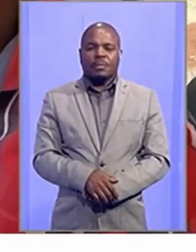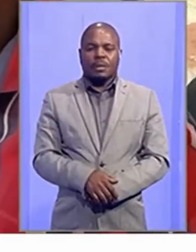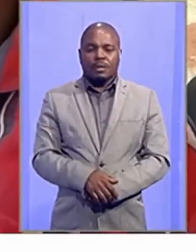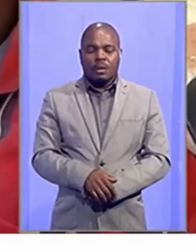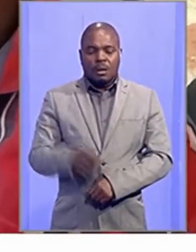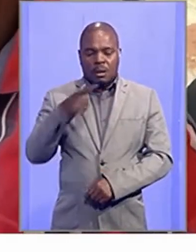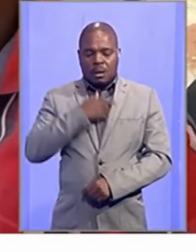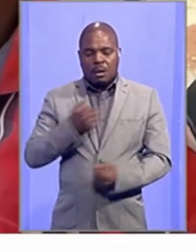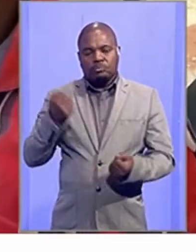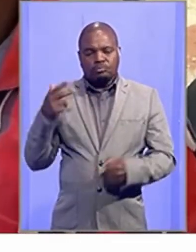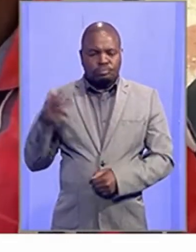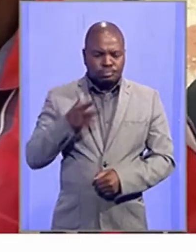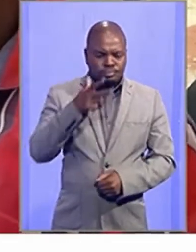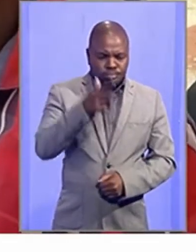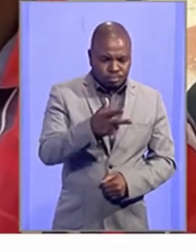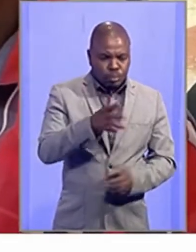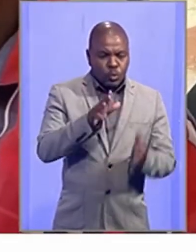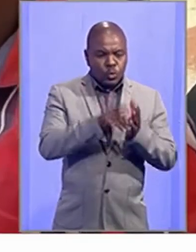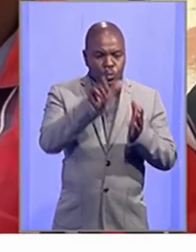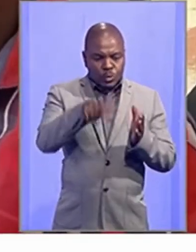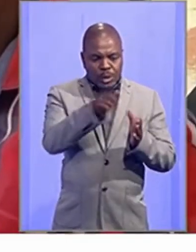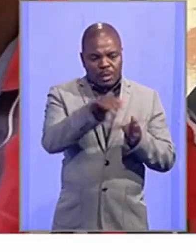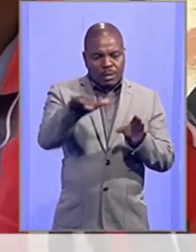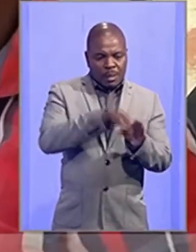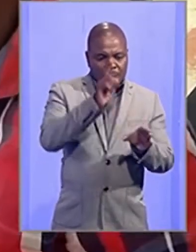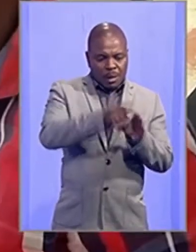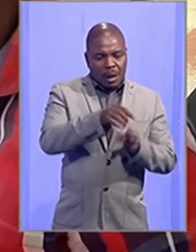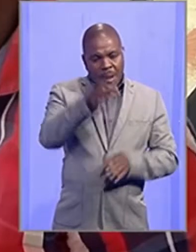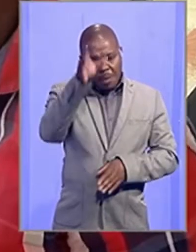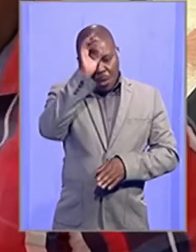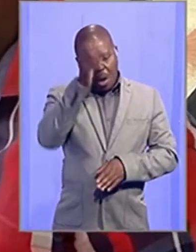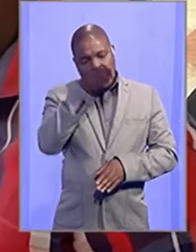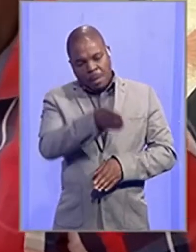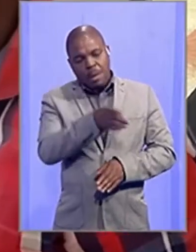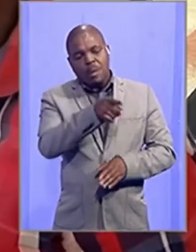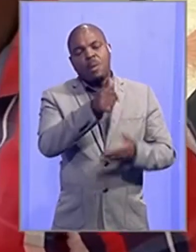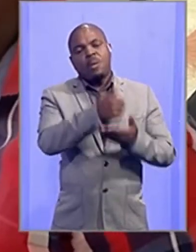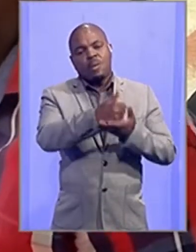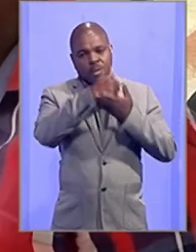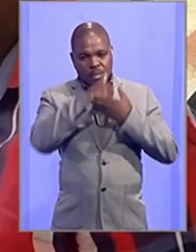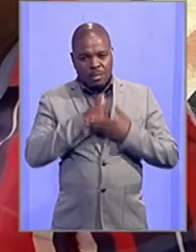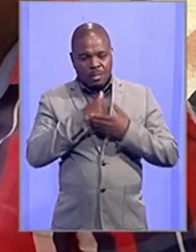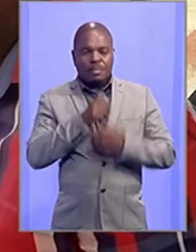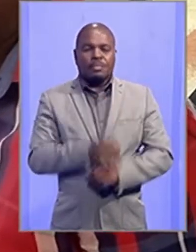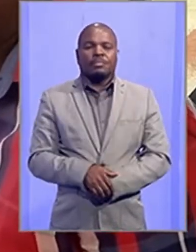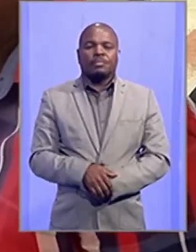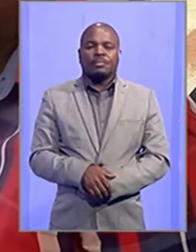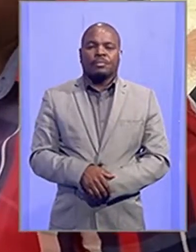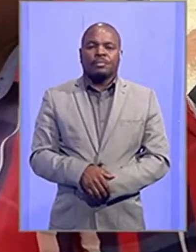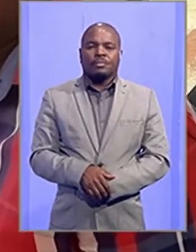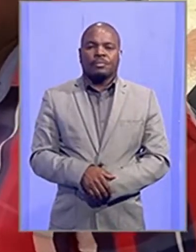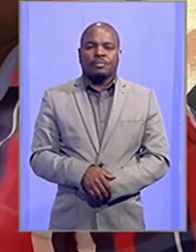ge re fihla fao barutwana ba namela go senamelo re kgweditše maphodisa gomme ba re thuša seemong seo